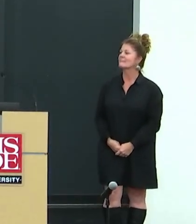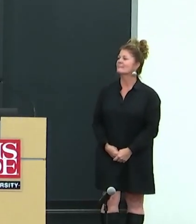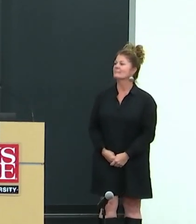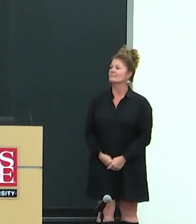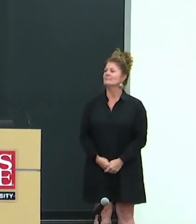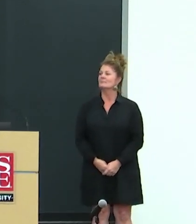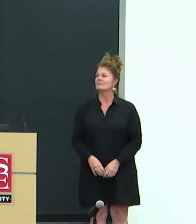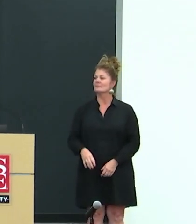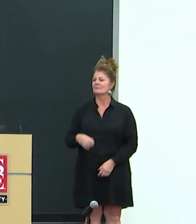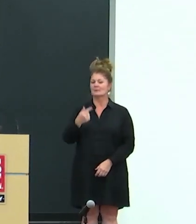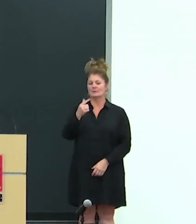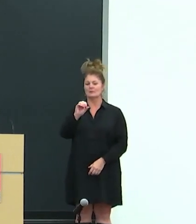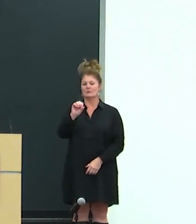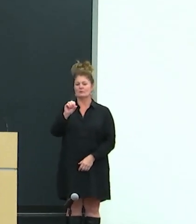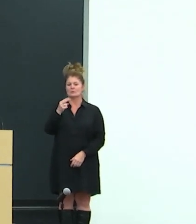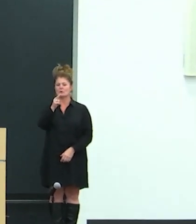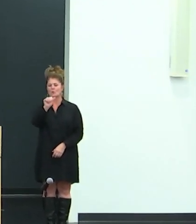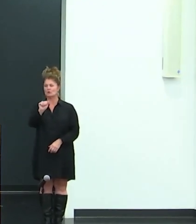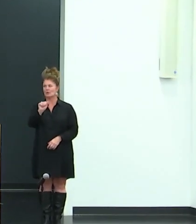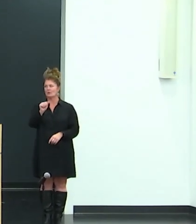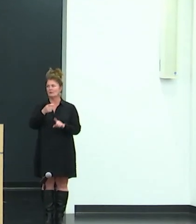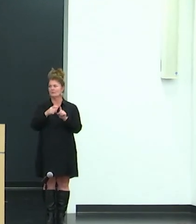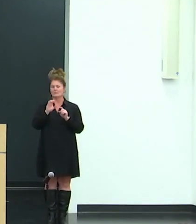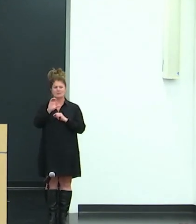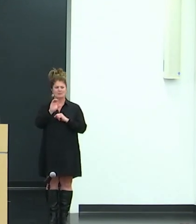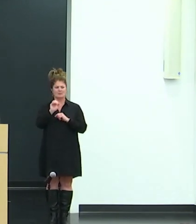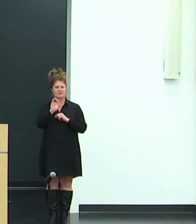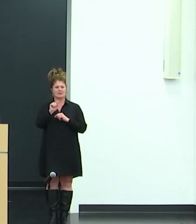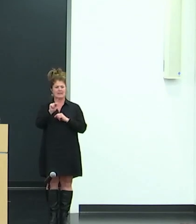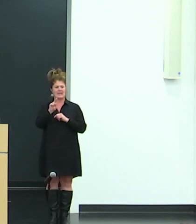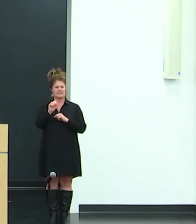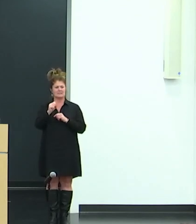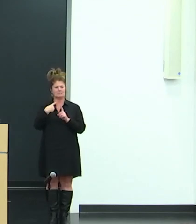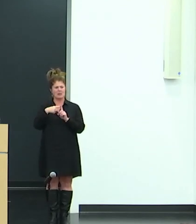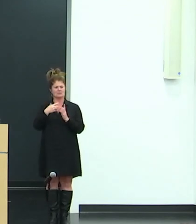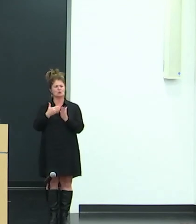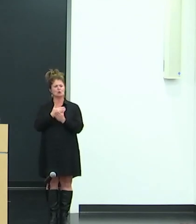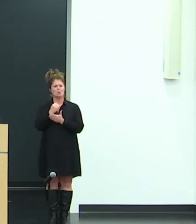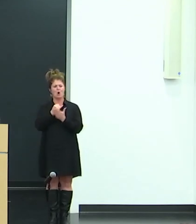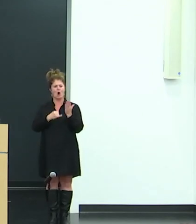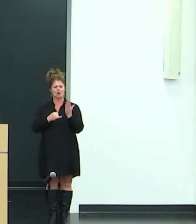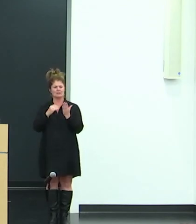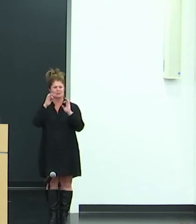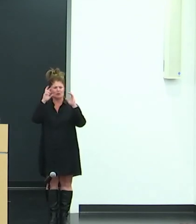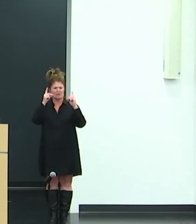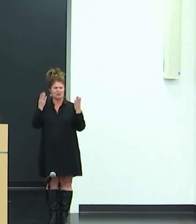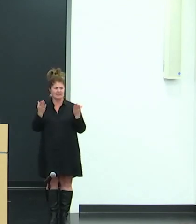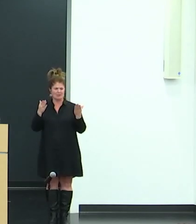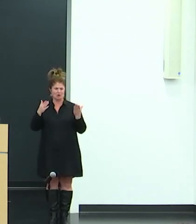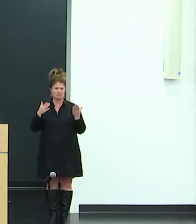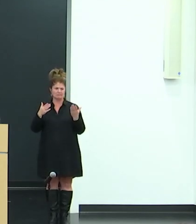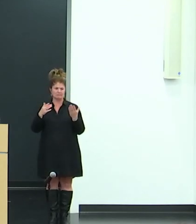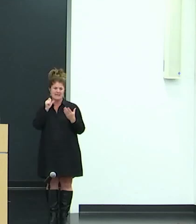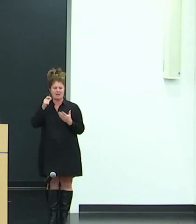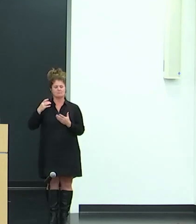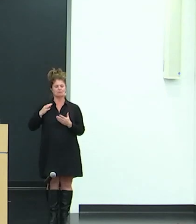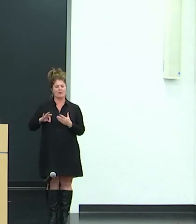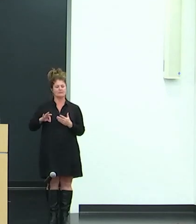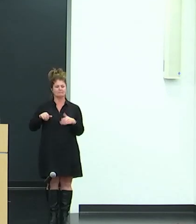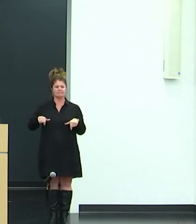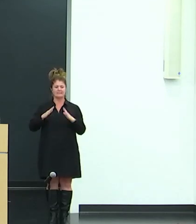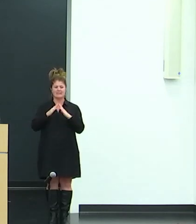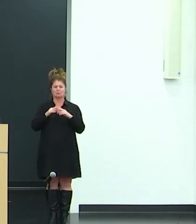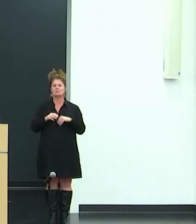Hi, my name is Gosha. I'm from Cactus Plus, which is an new arts education nonprofit here in town. My